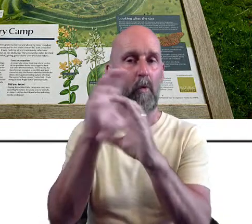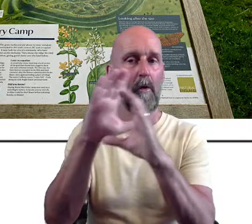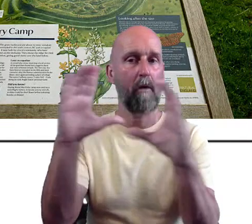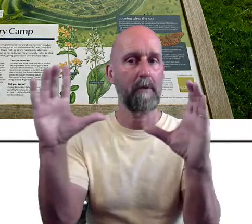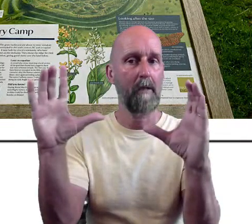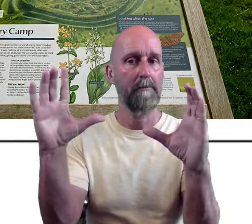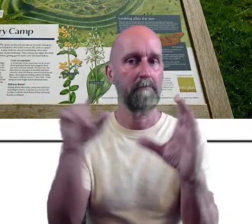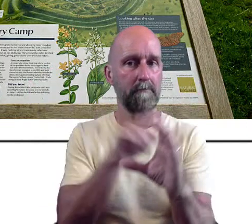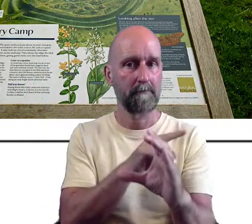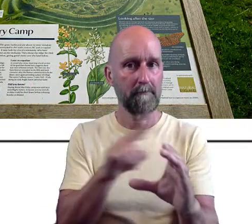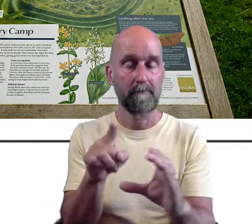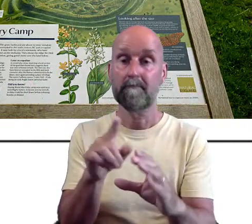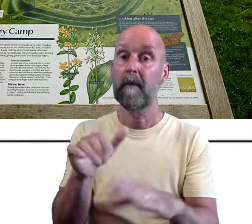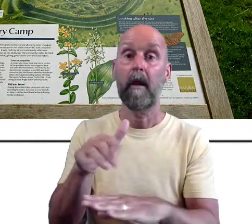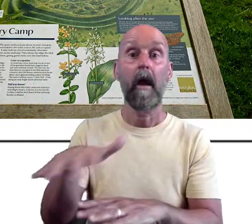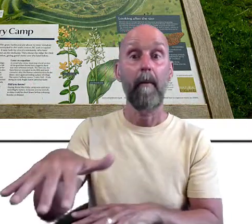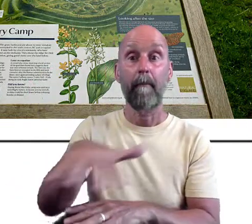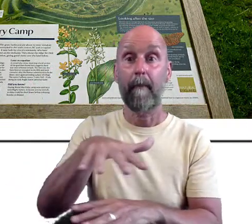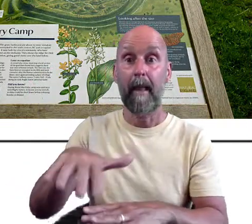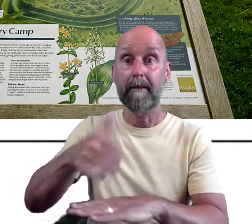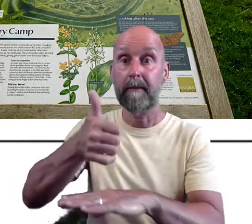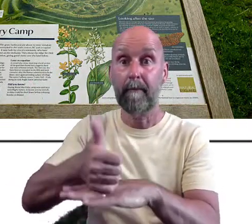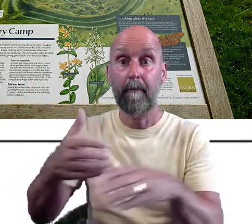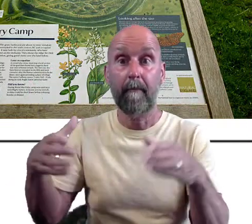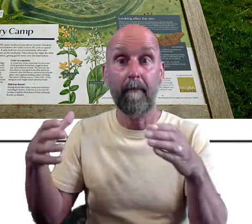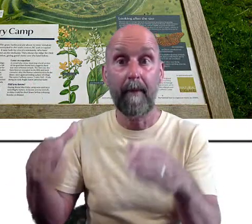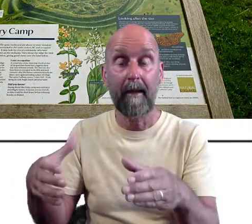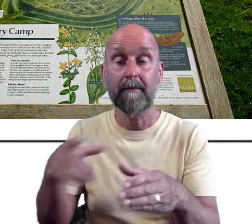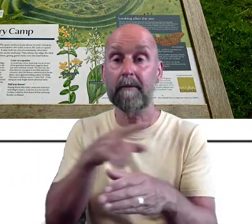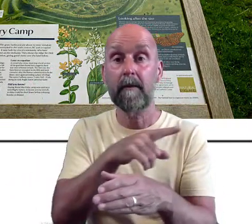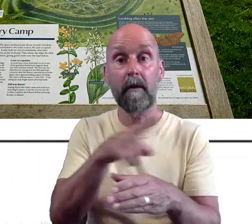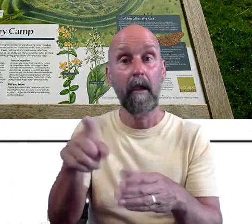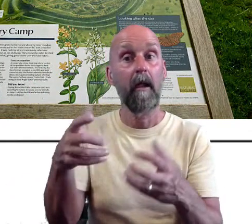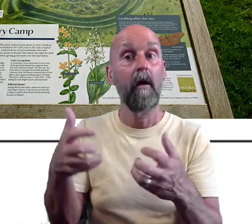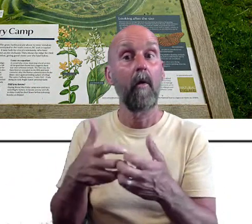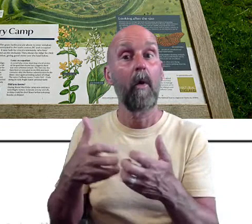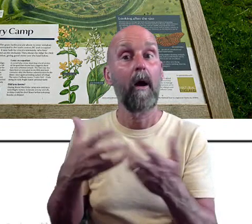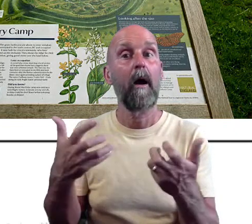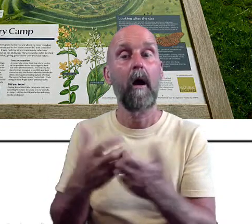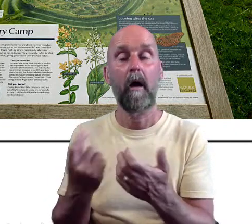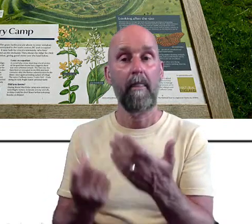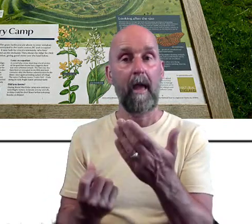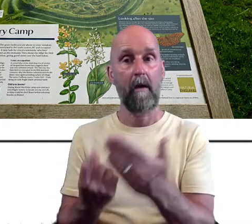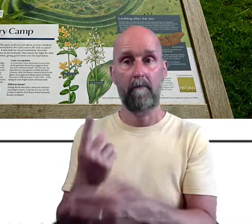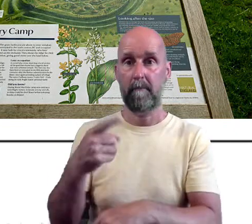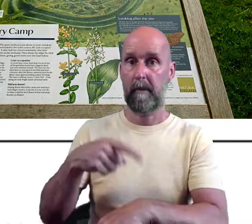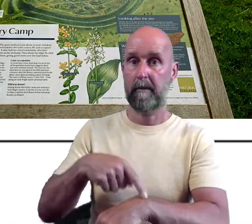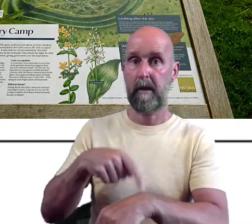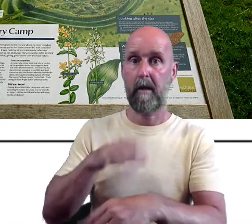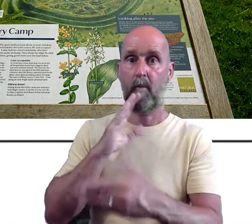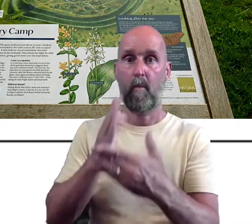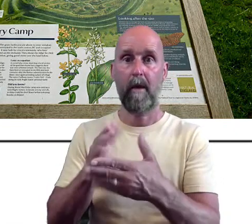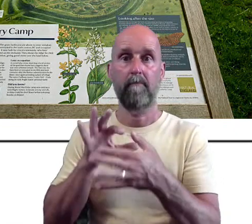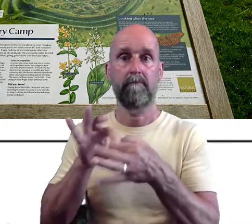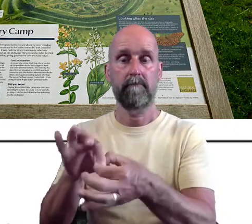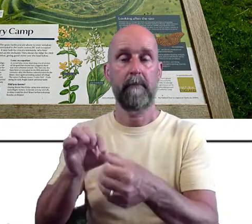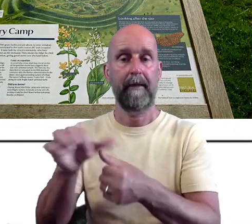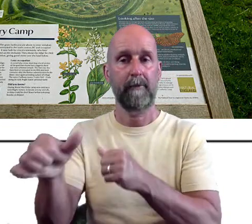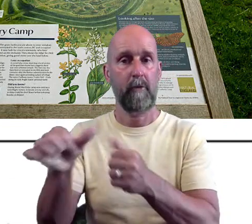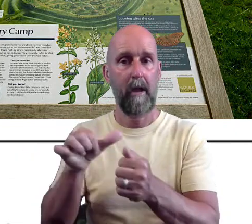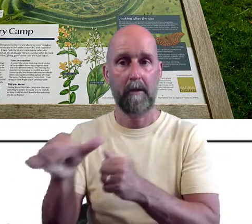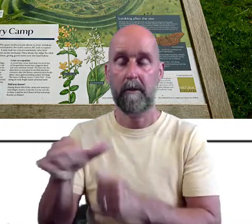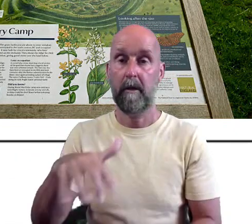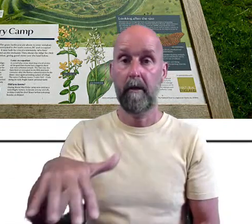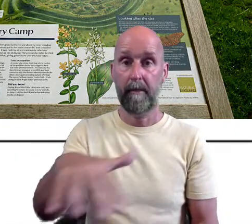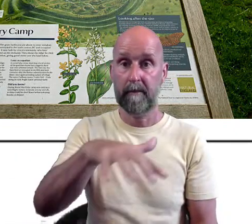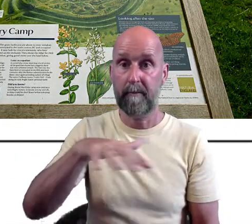anything place-based, what unfolds will be heavily influenced by the moment in which people are interacting with it, the space and the time in